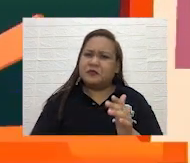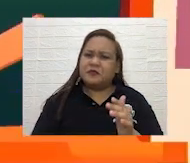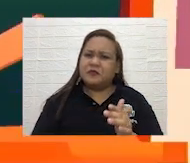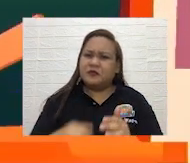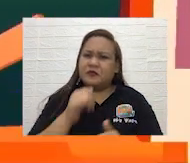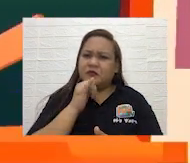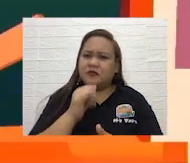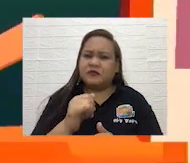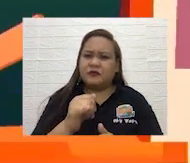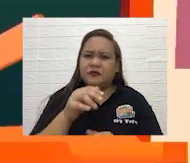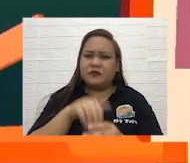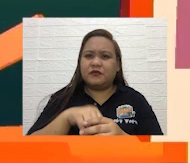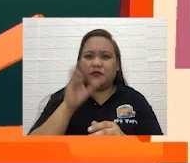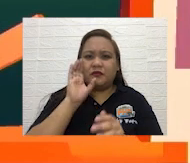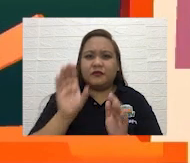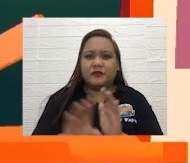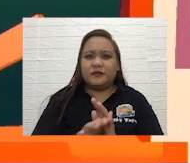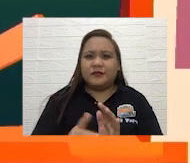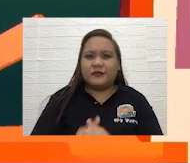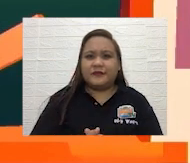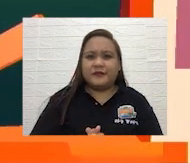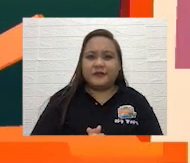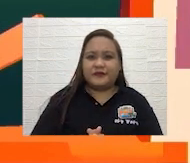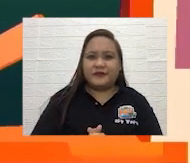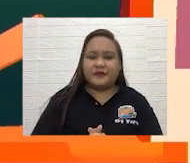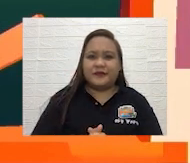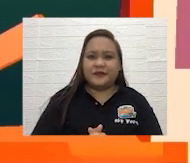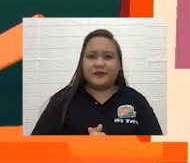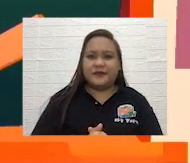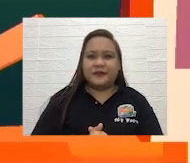can you tell what's this?